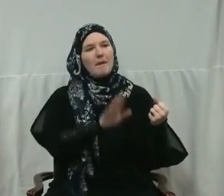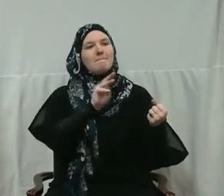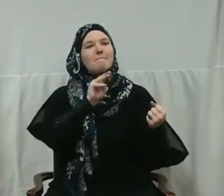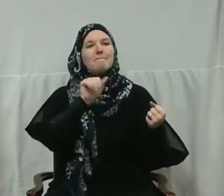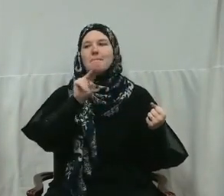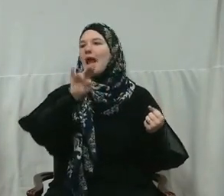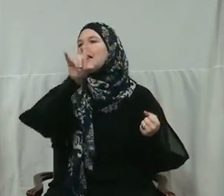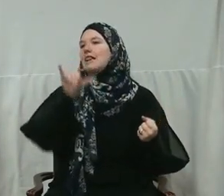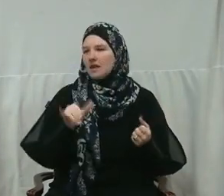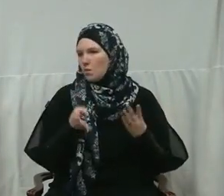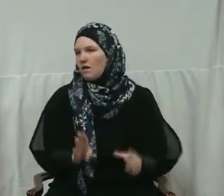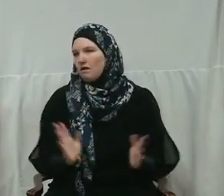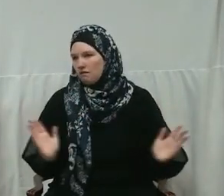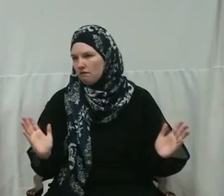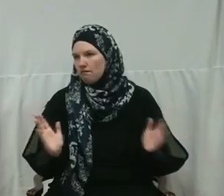stand.